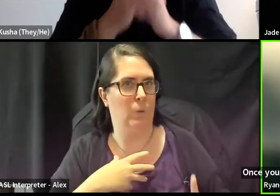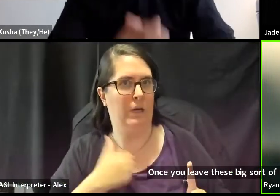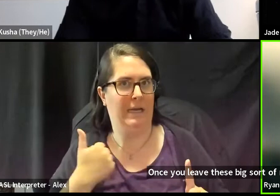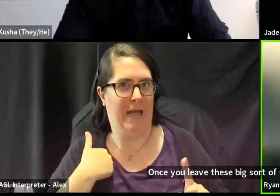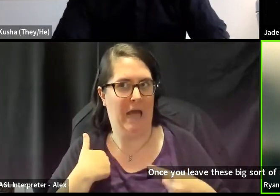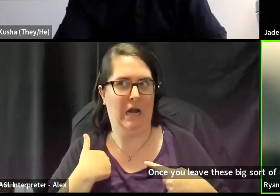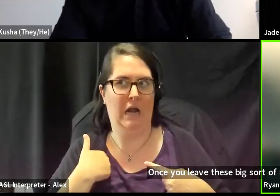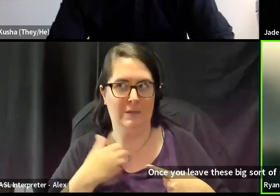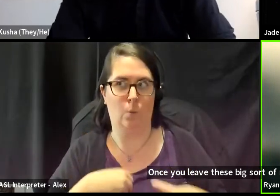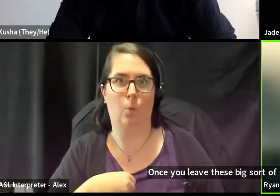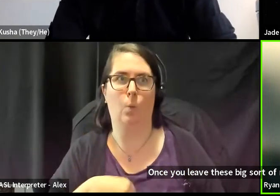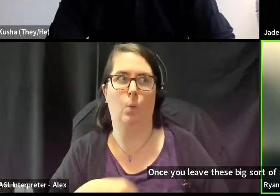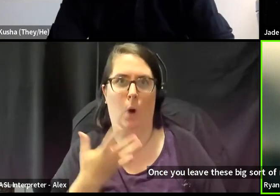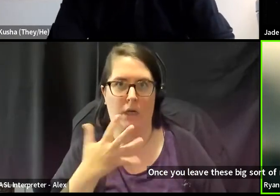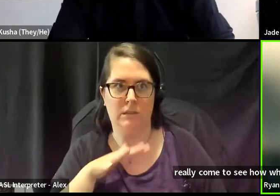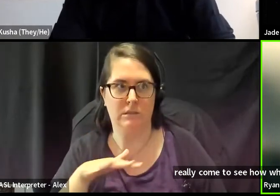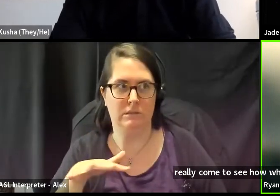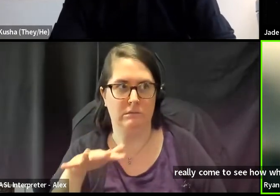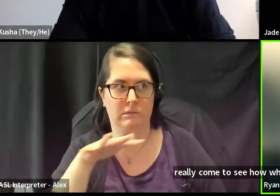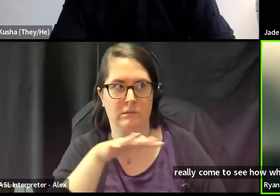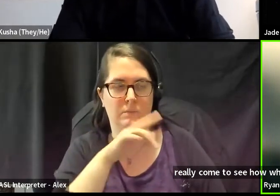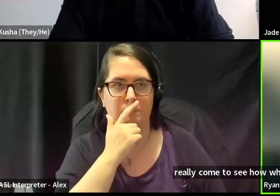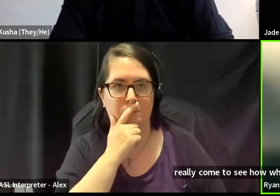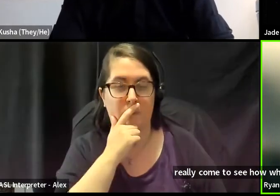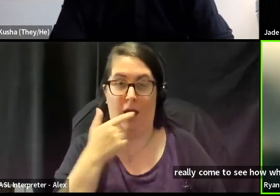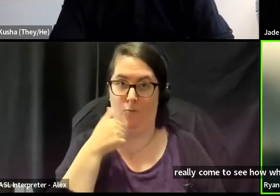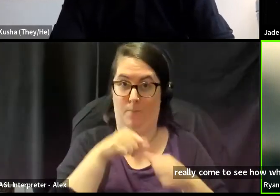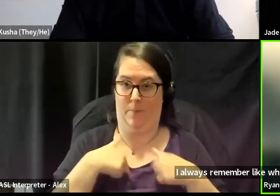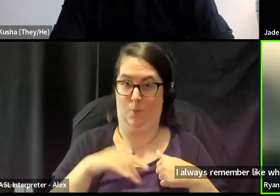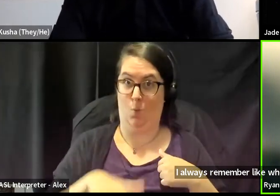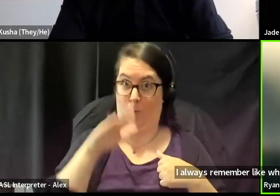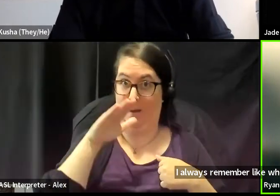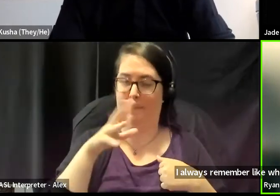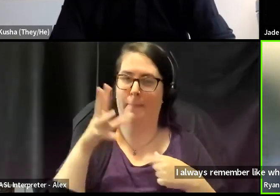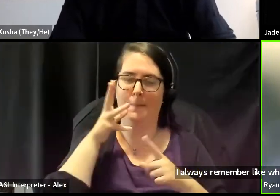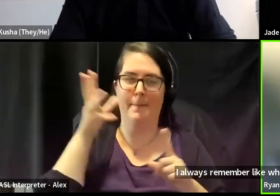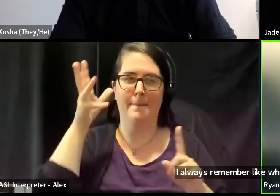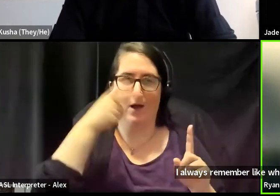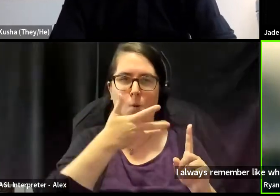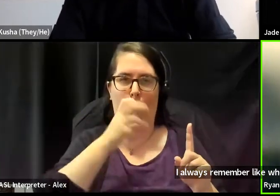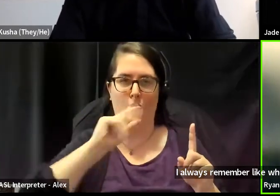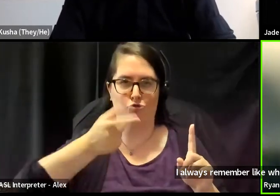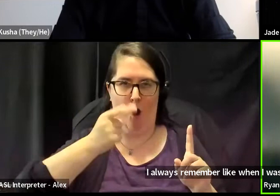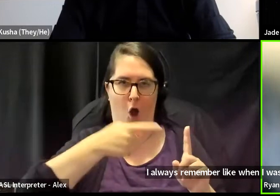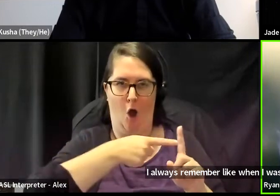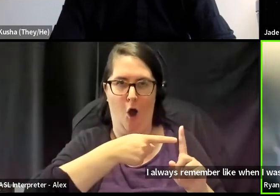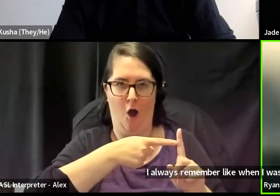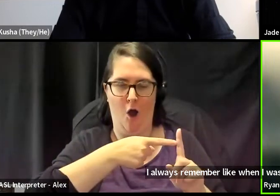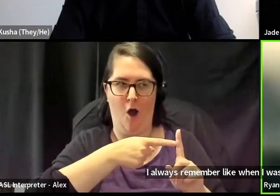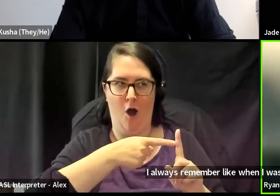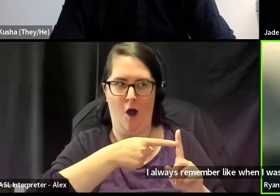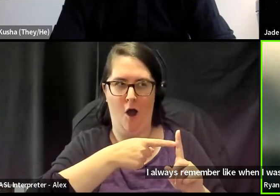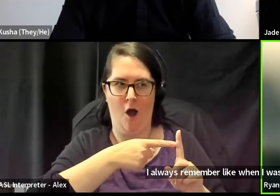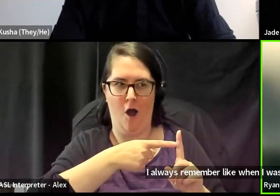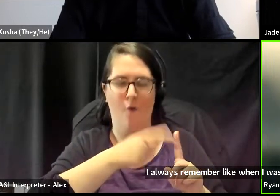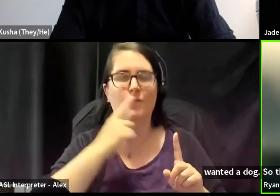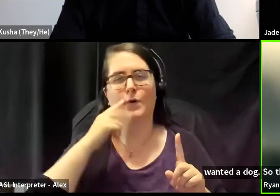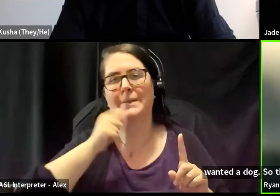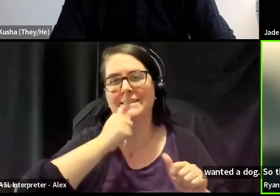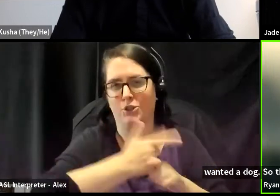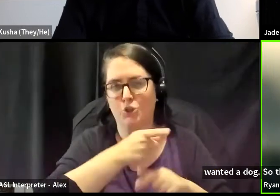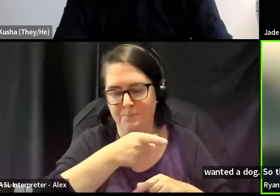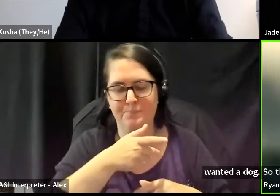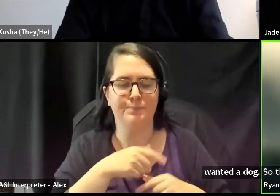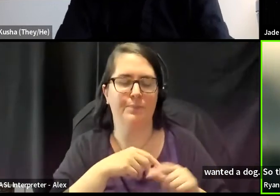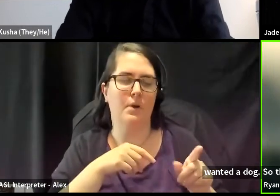is. Like I always remember, like when I was growing up, my parents wanted a dog, so they got a dog for my sister, right? And